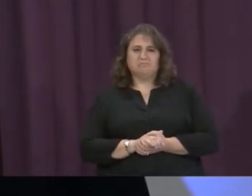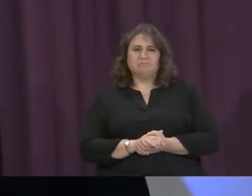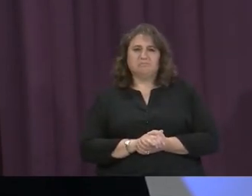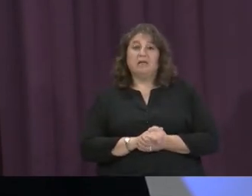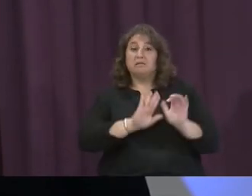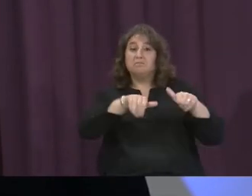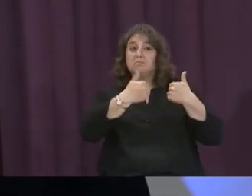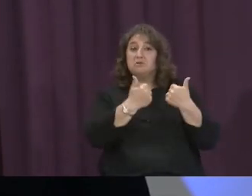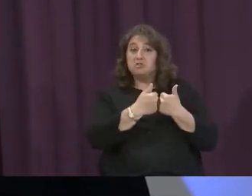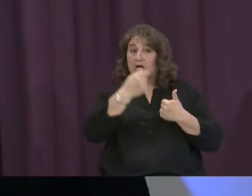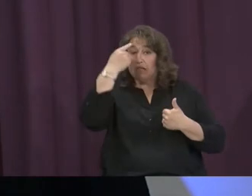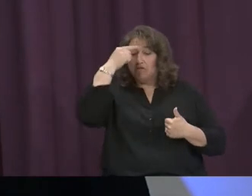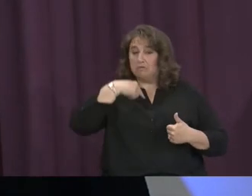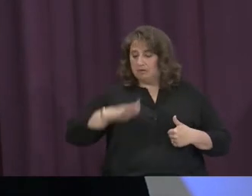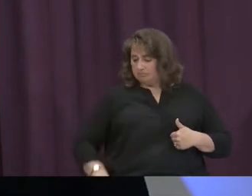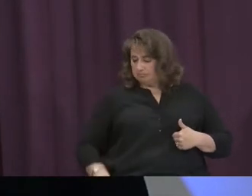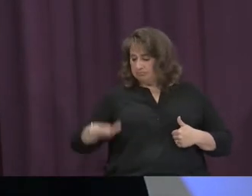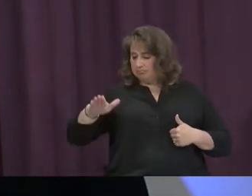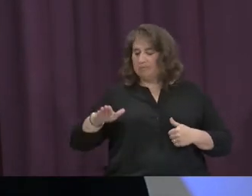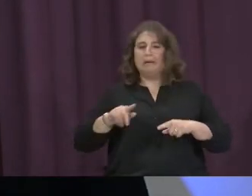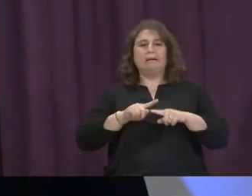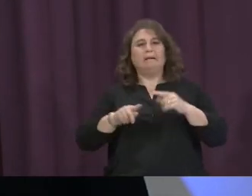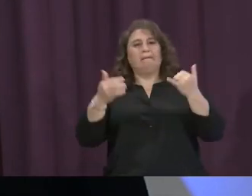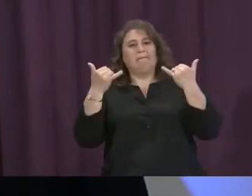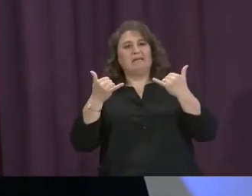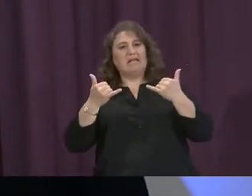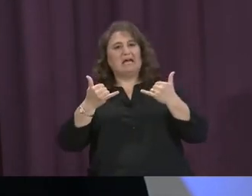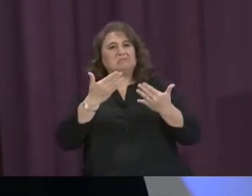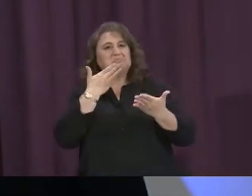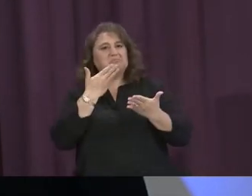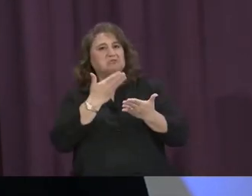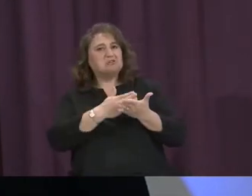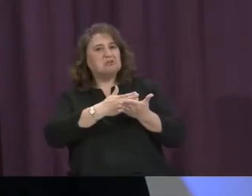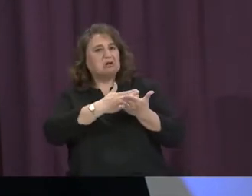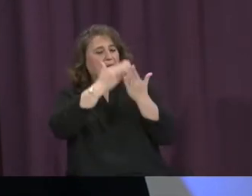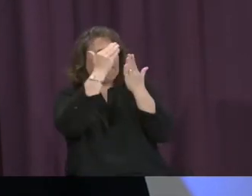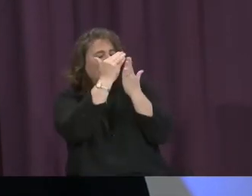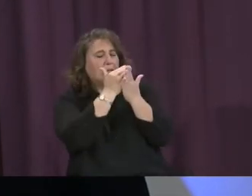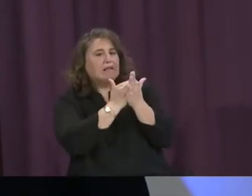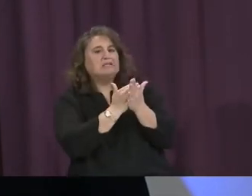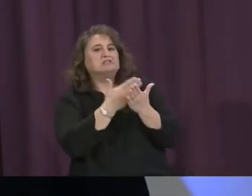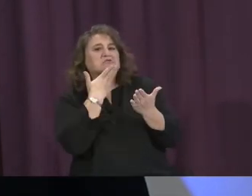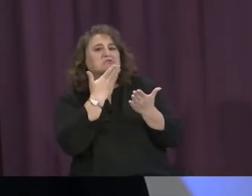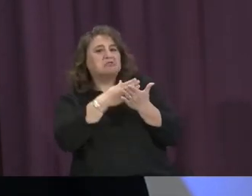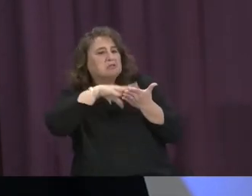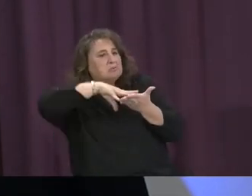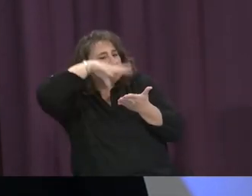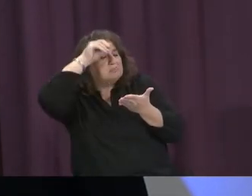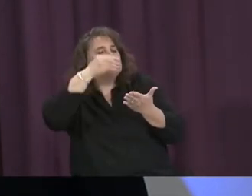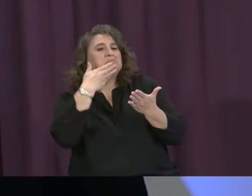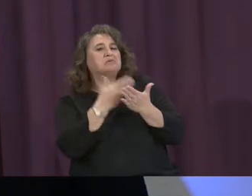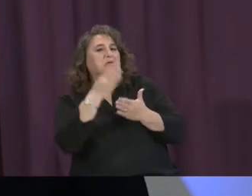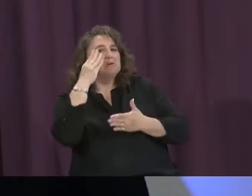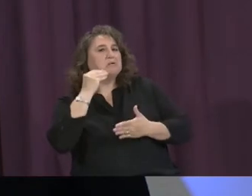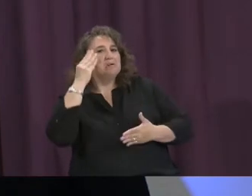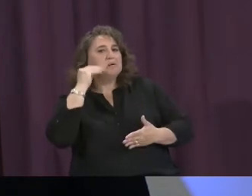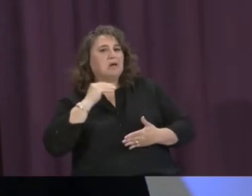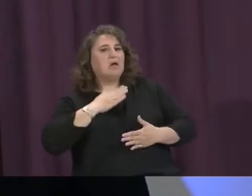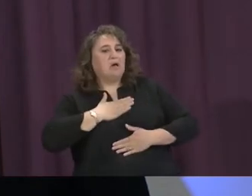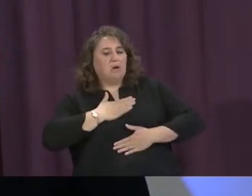It was a challenge. But I think that a good lesson for me is that you know, welcoming that new person